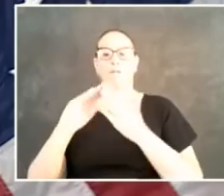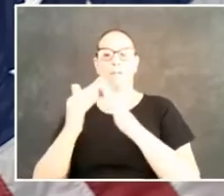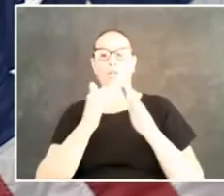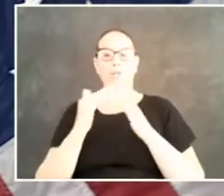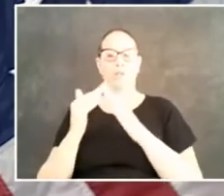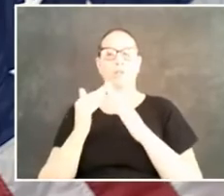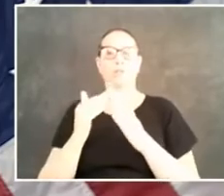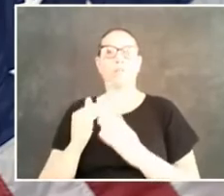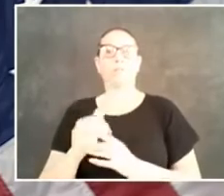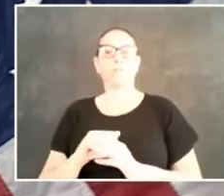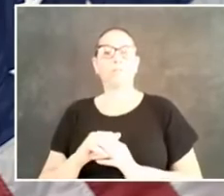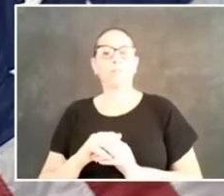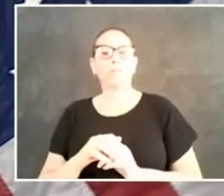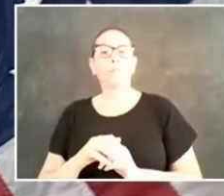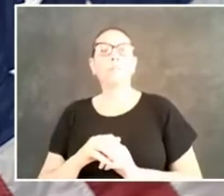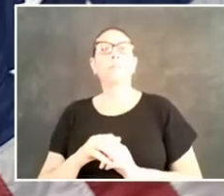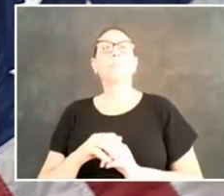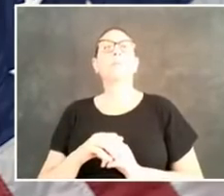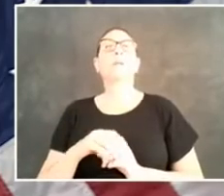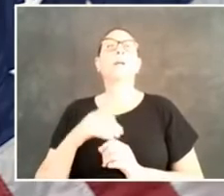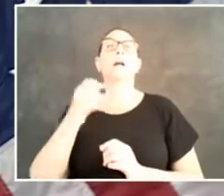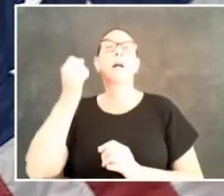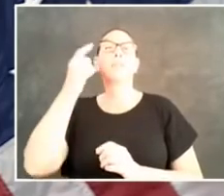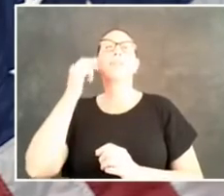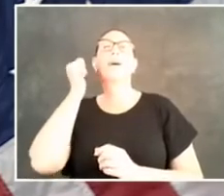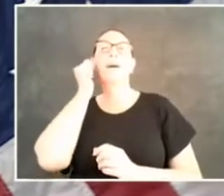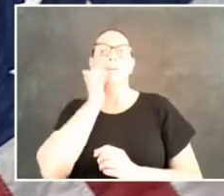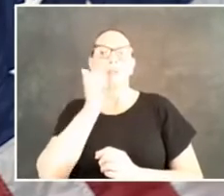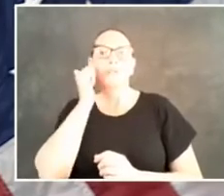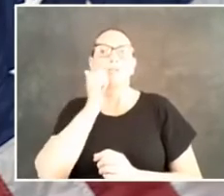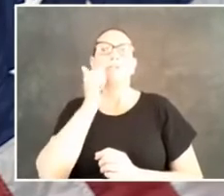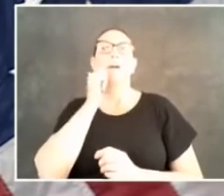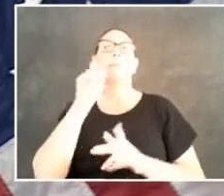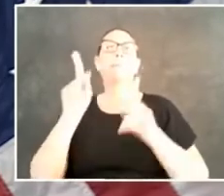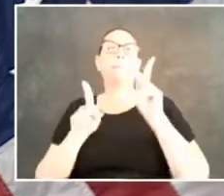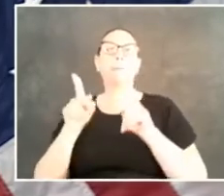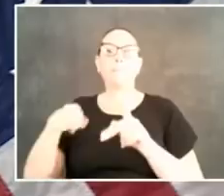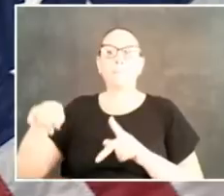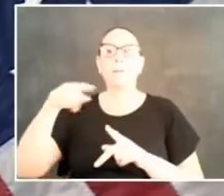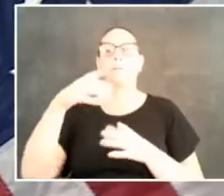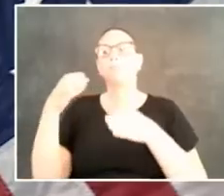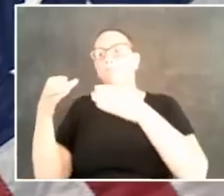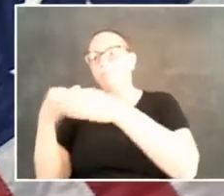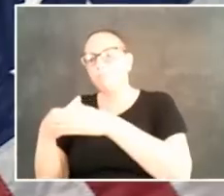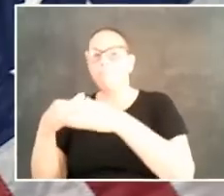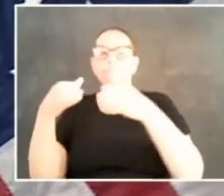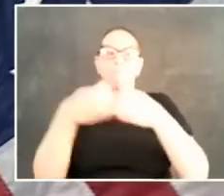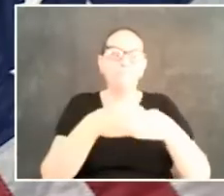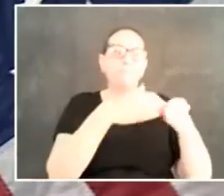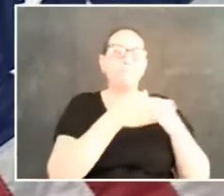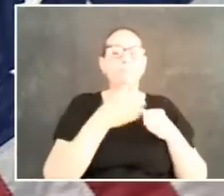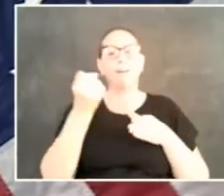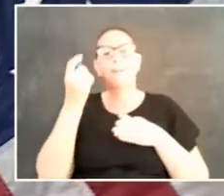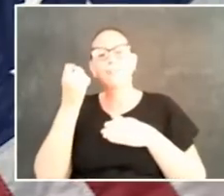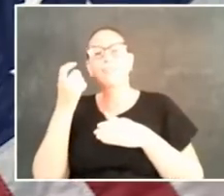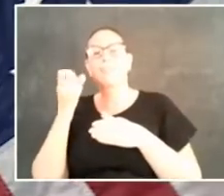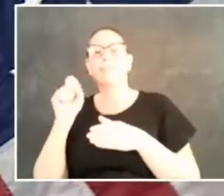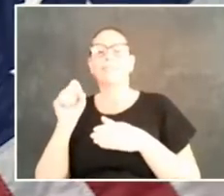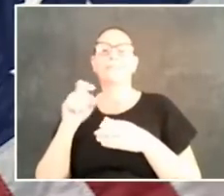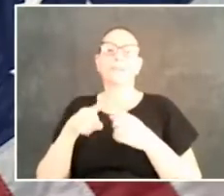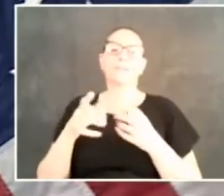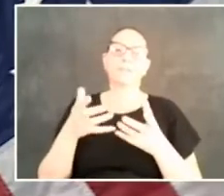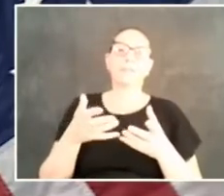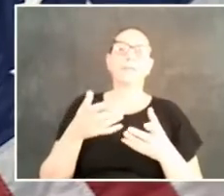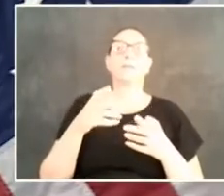large groups gathering for whatever the activity is. And then it gets slightly more challenging when you bring up people